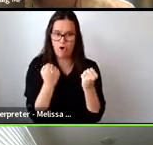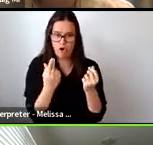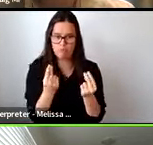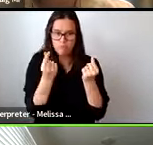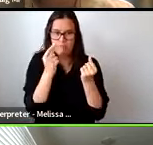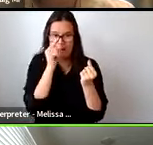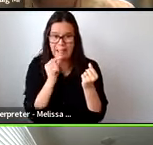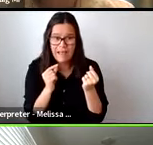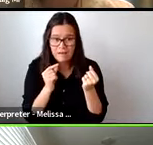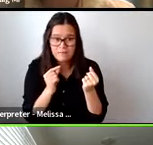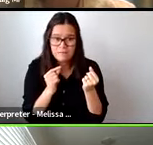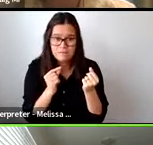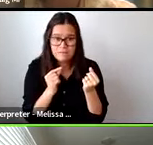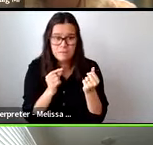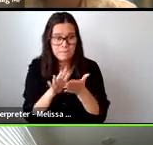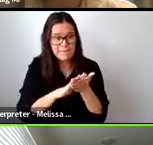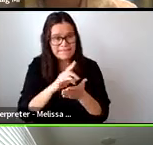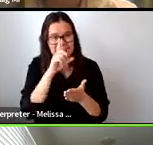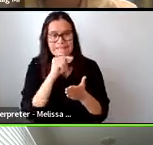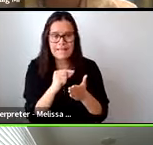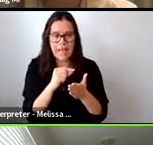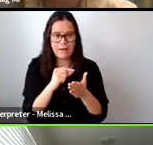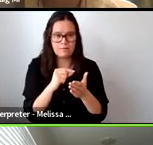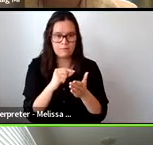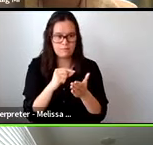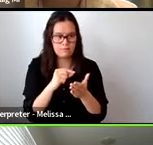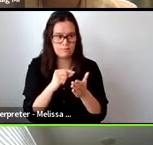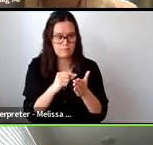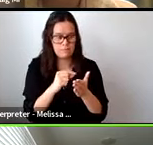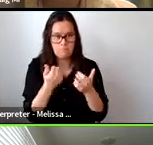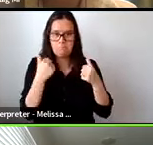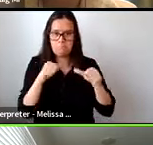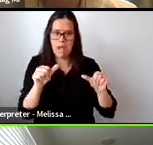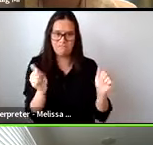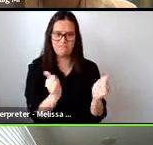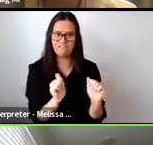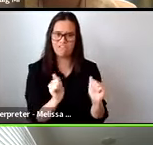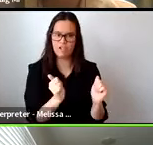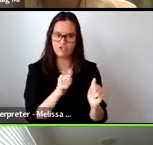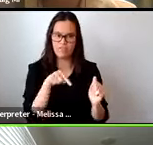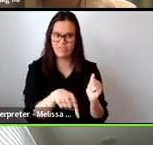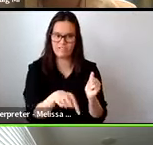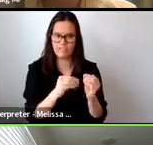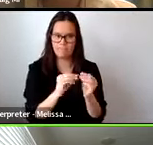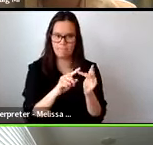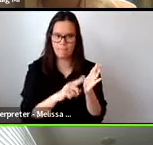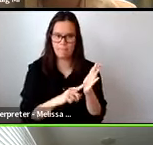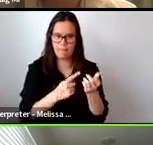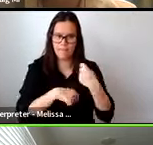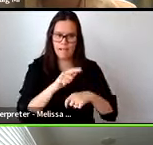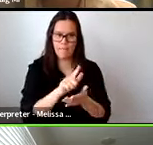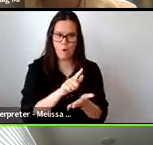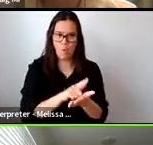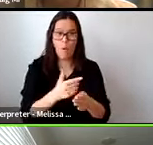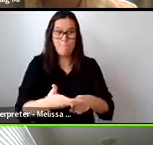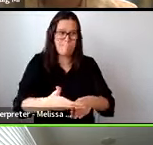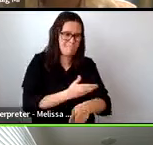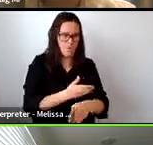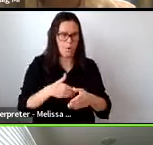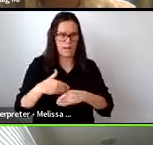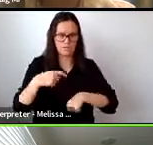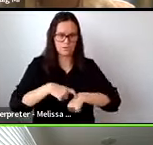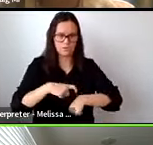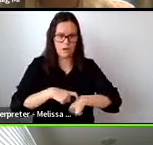election. But one down payment on that, and it's not all you need, and I don't mean payment in the way of money, but putting legislation where